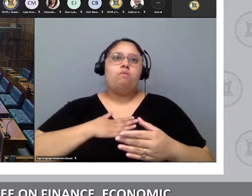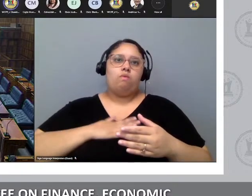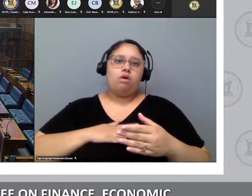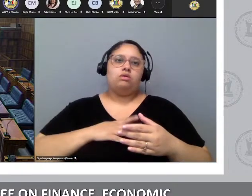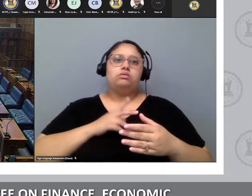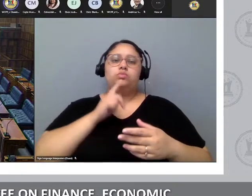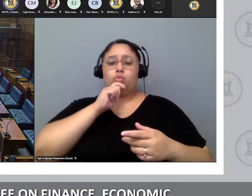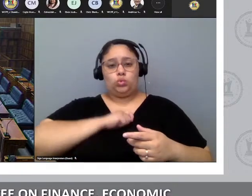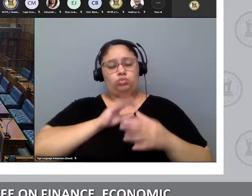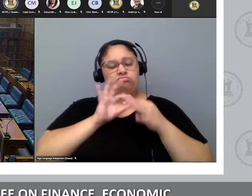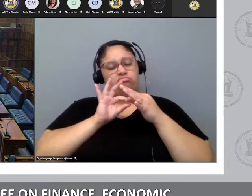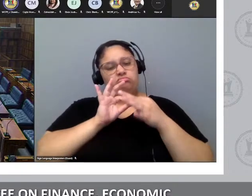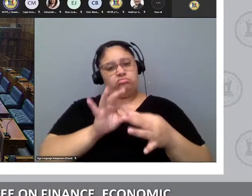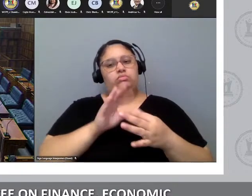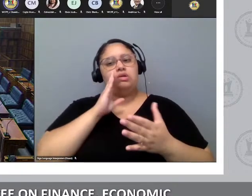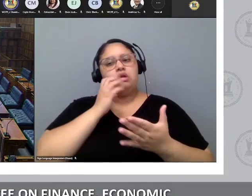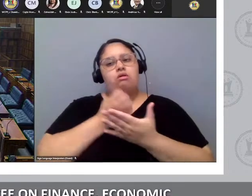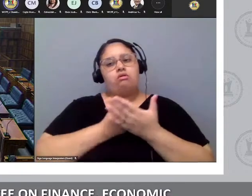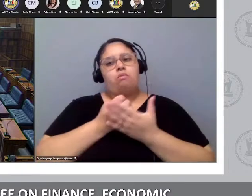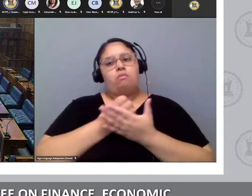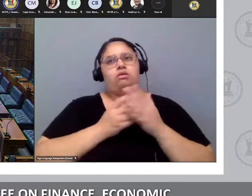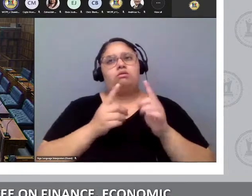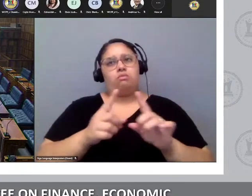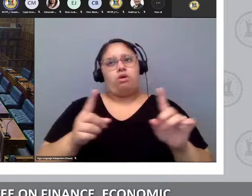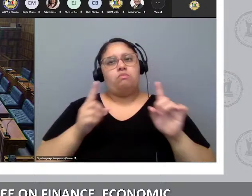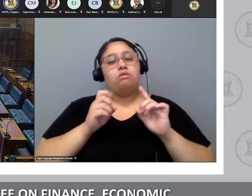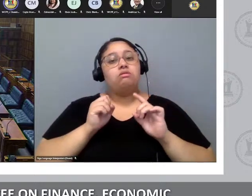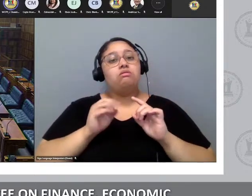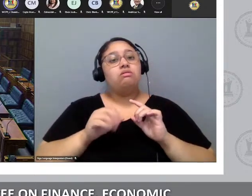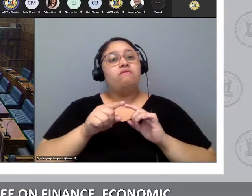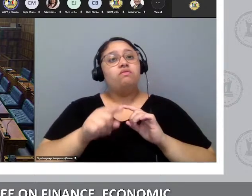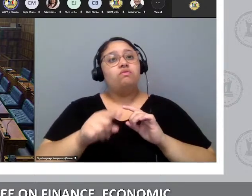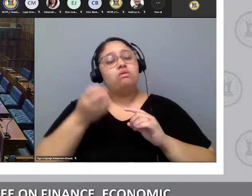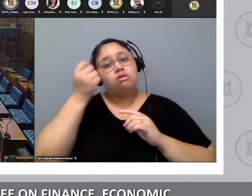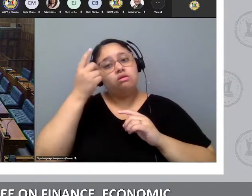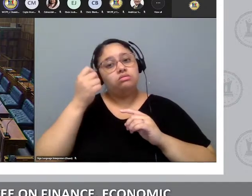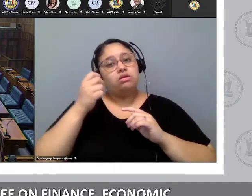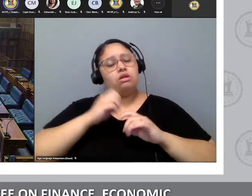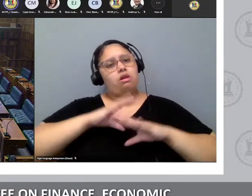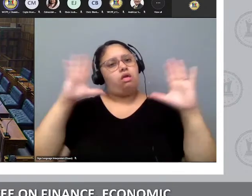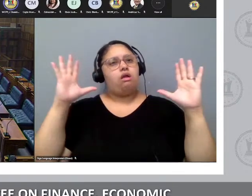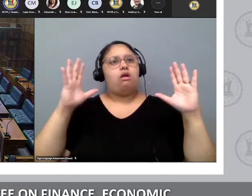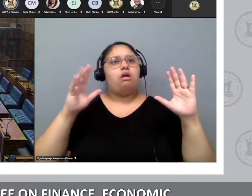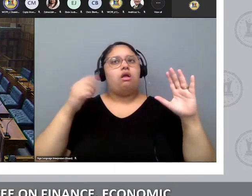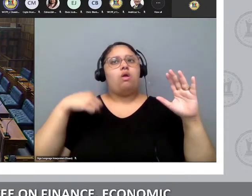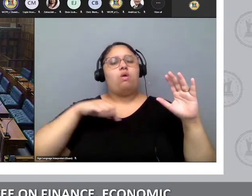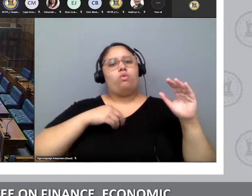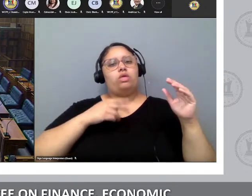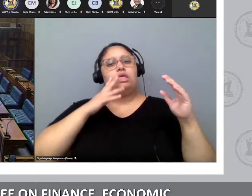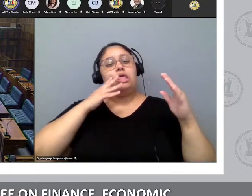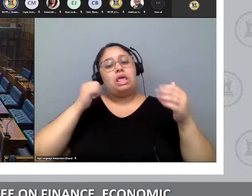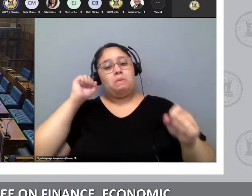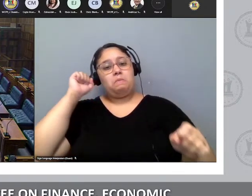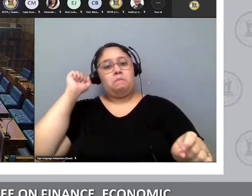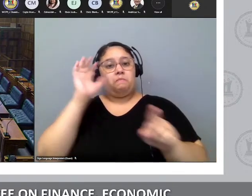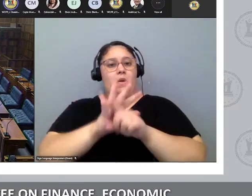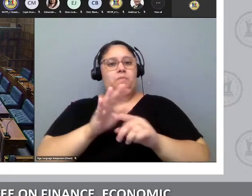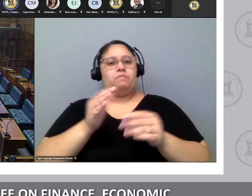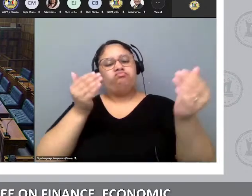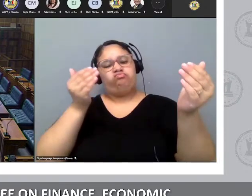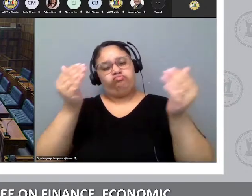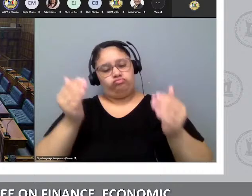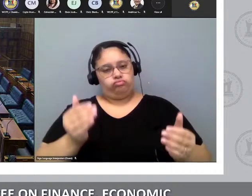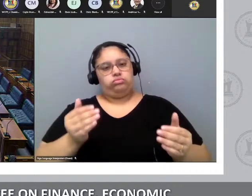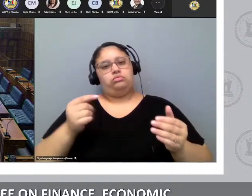to our economics Department if a sense of how we measure the impact of Port of Cape Town